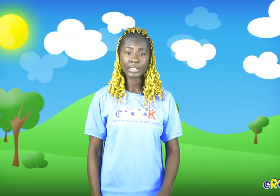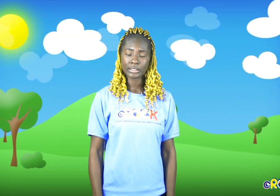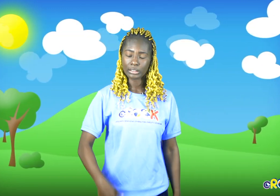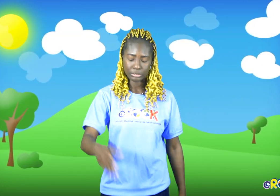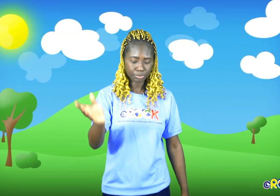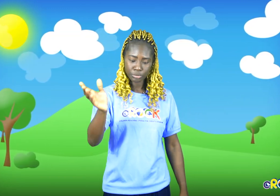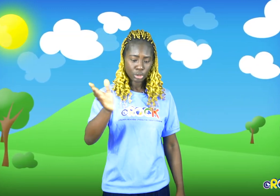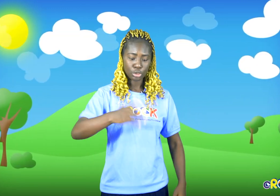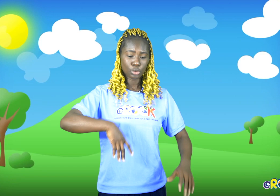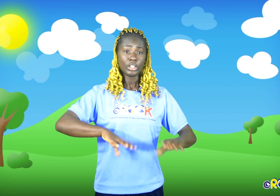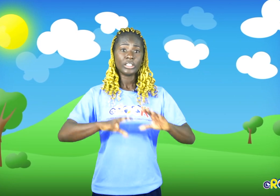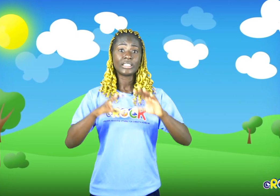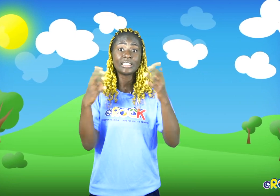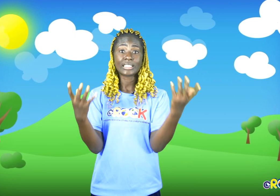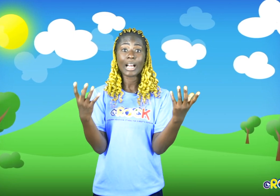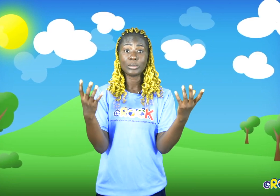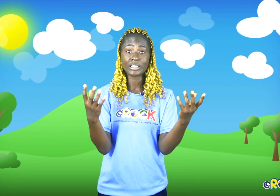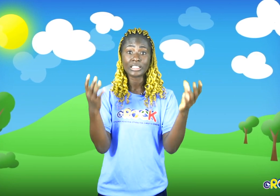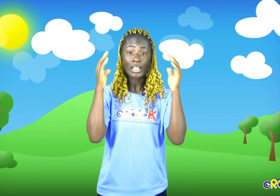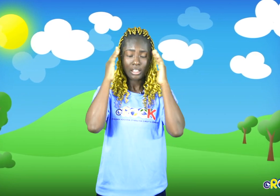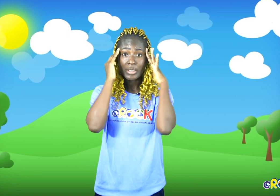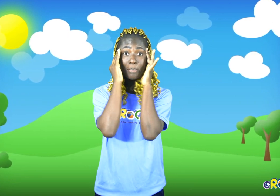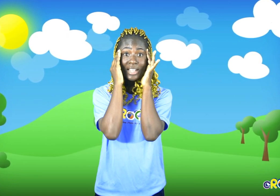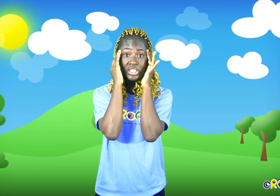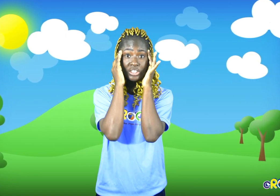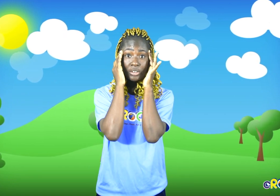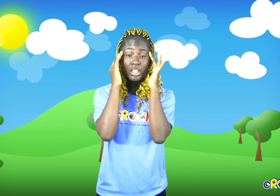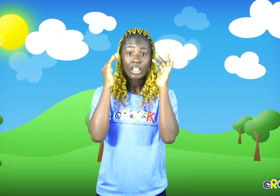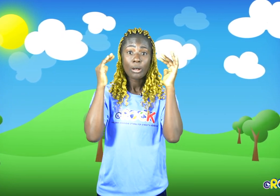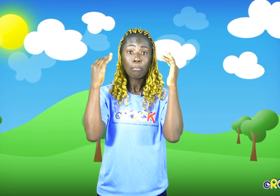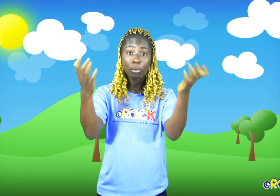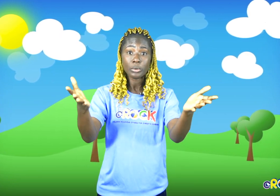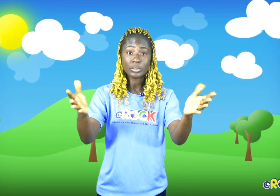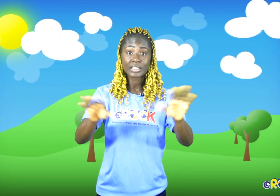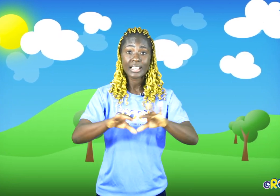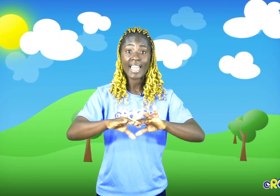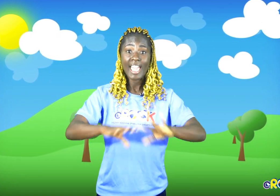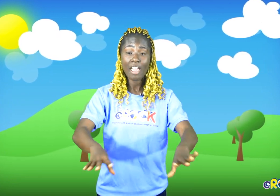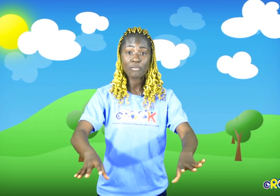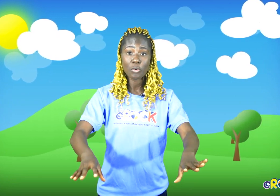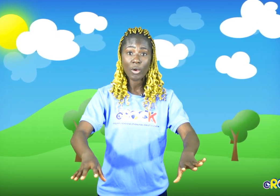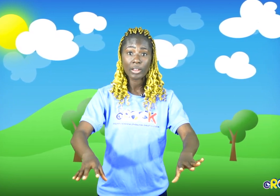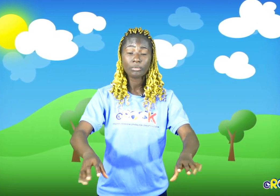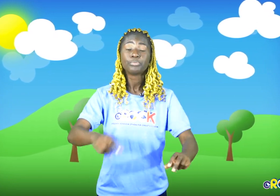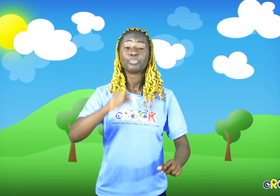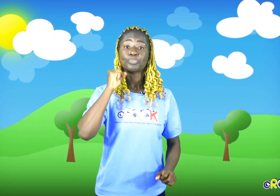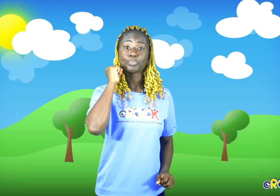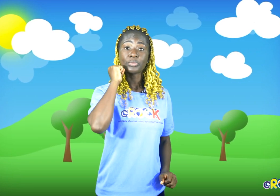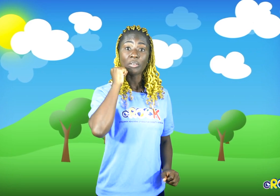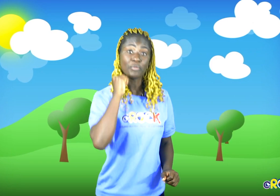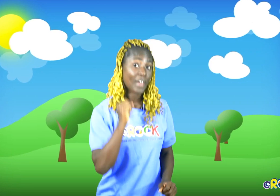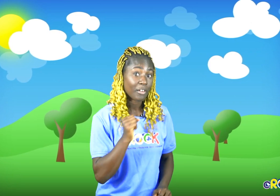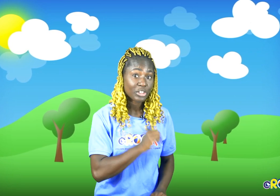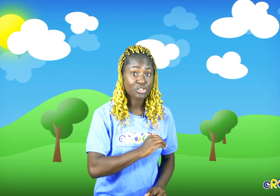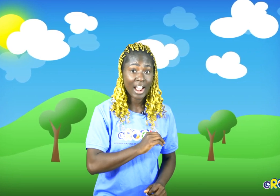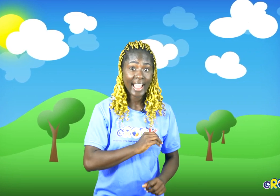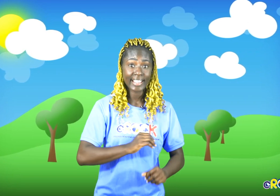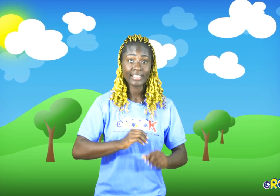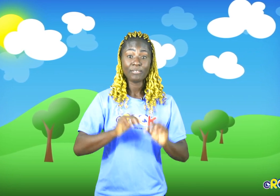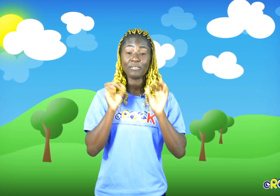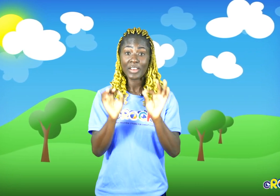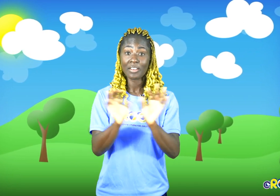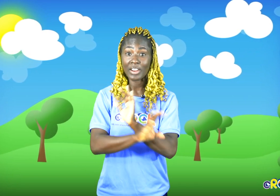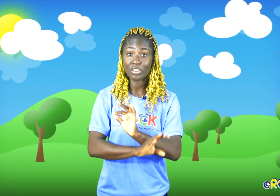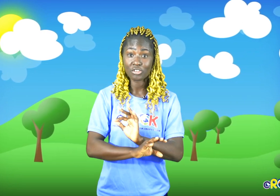the place. So this is how it is. Imagine bones everywhere. Very